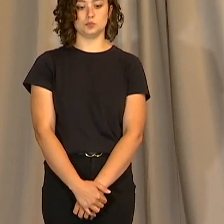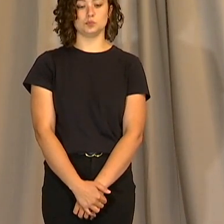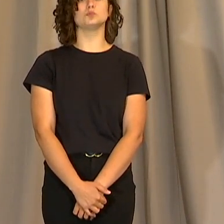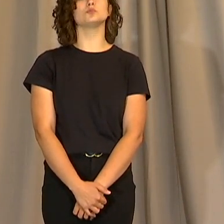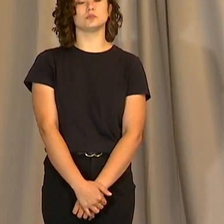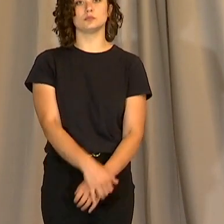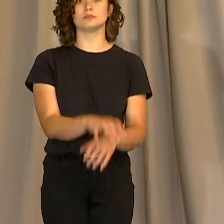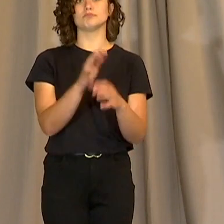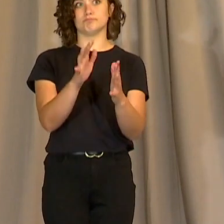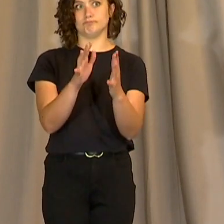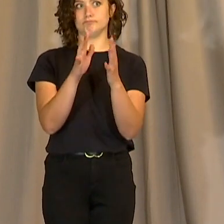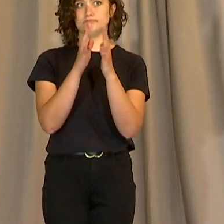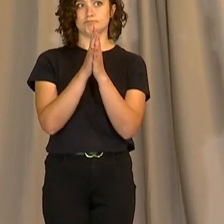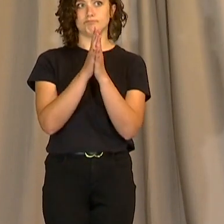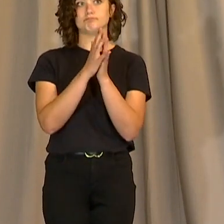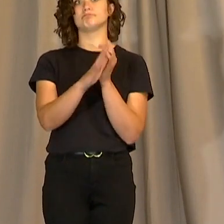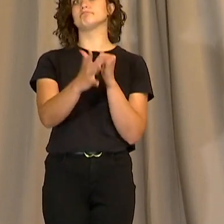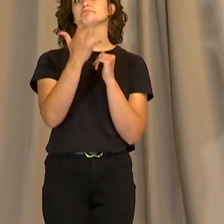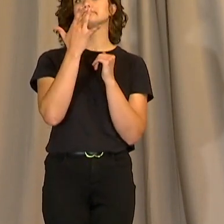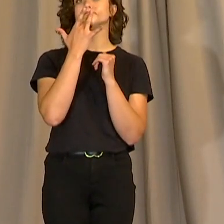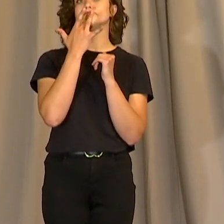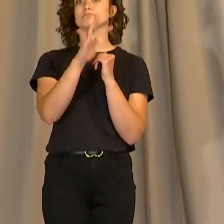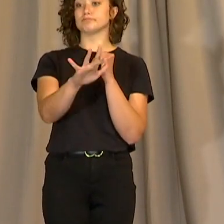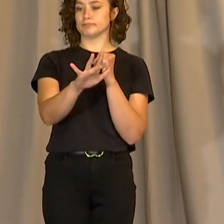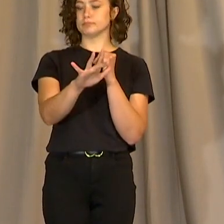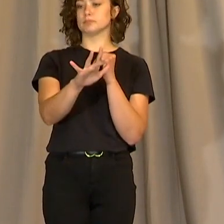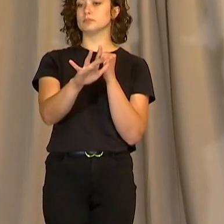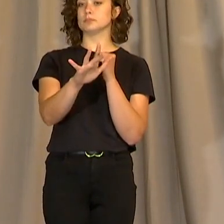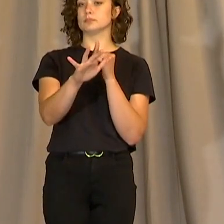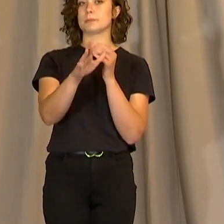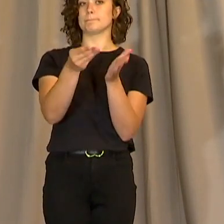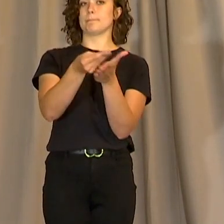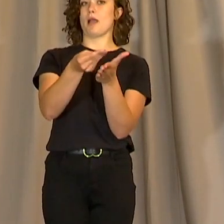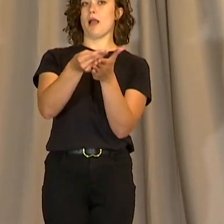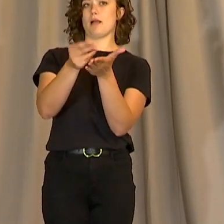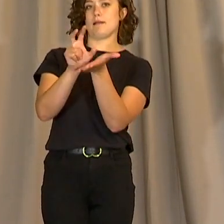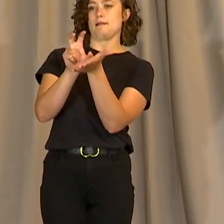We are very fortunate that there were funds expended